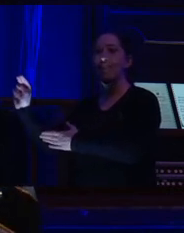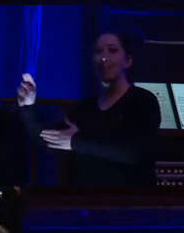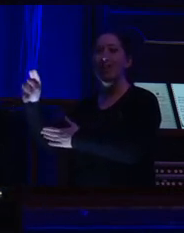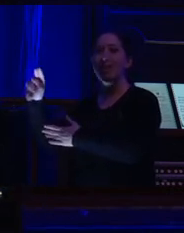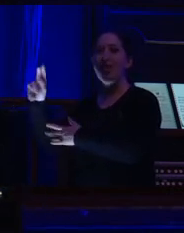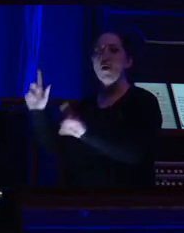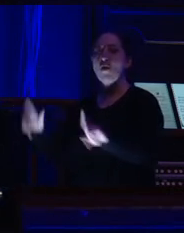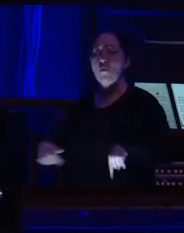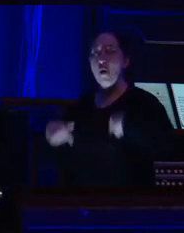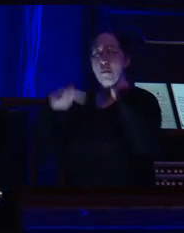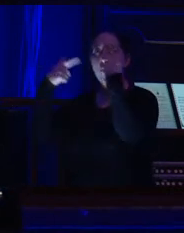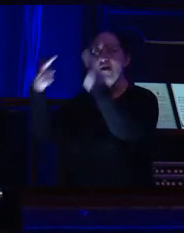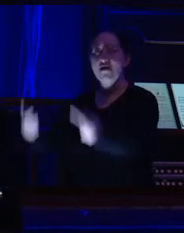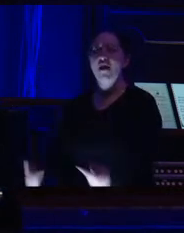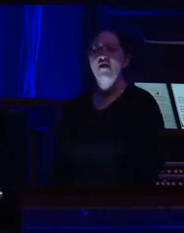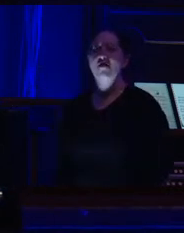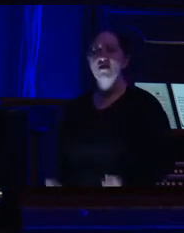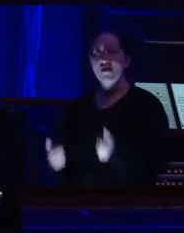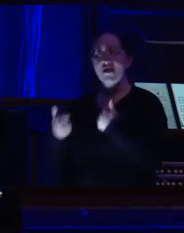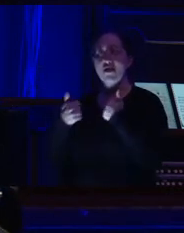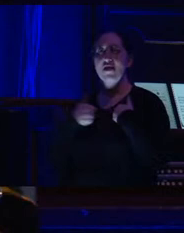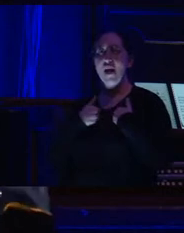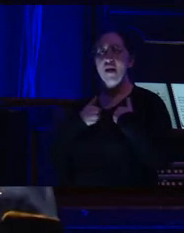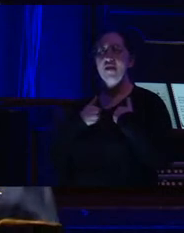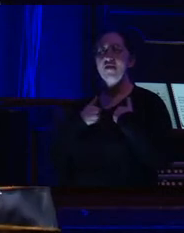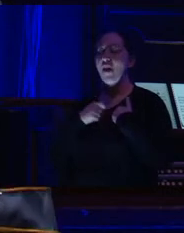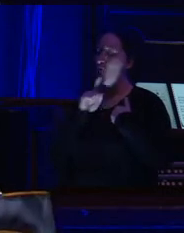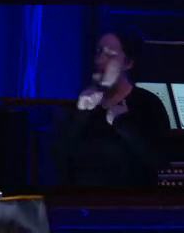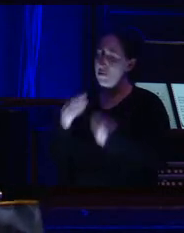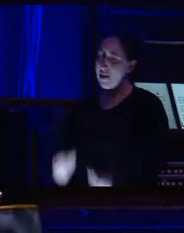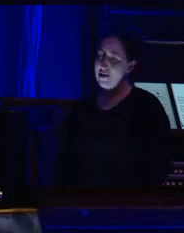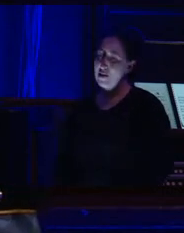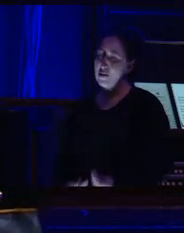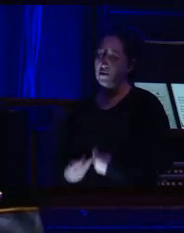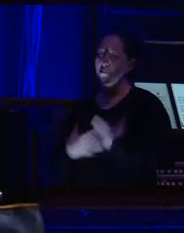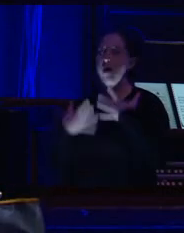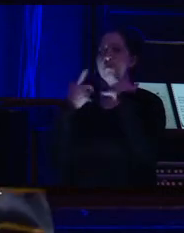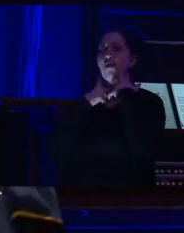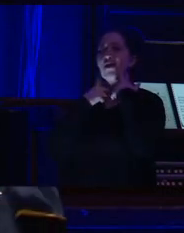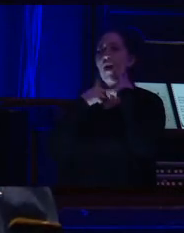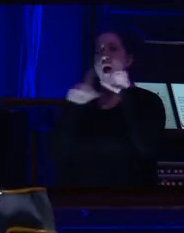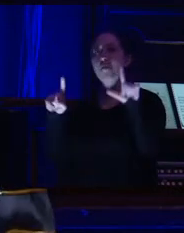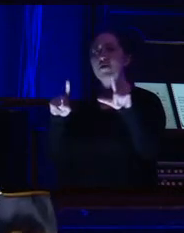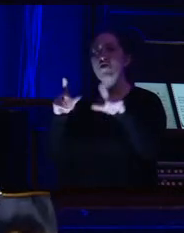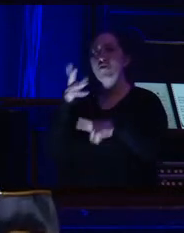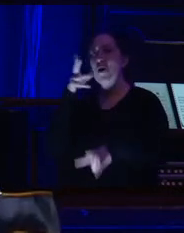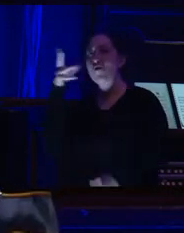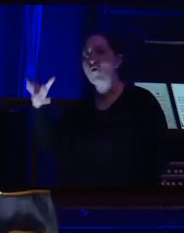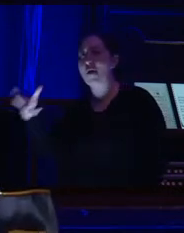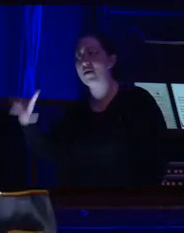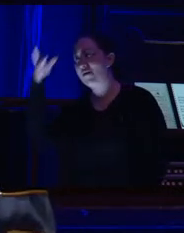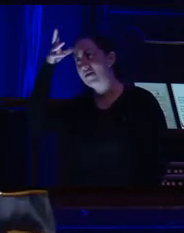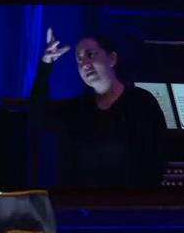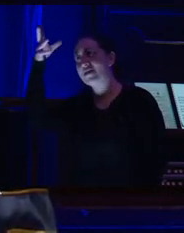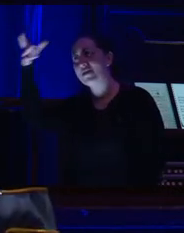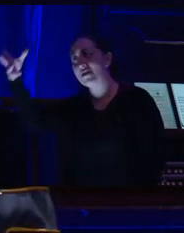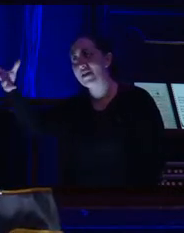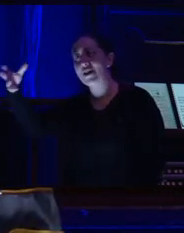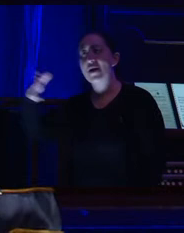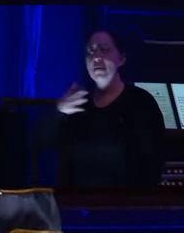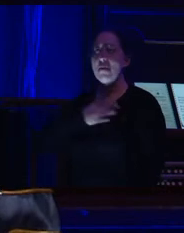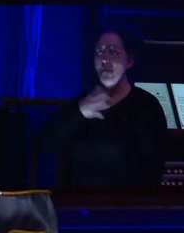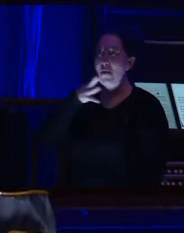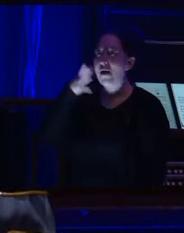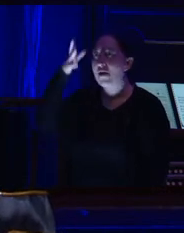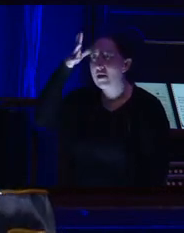my entire life, I've been inspired by the accomplishments of my grandparents, my